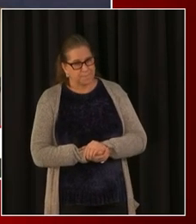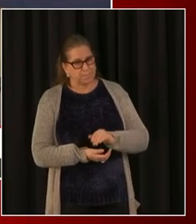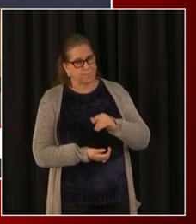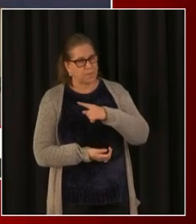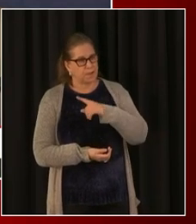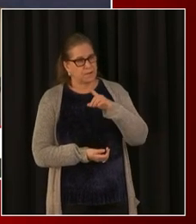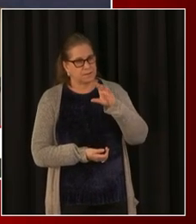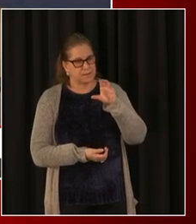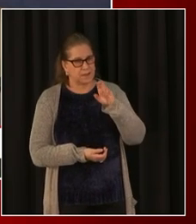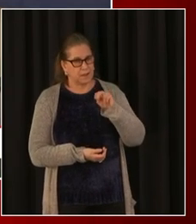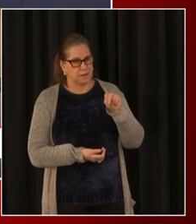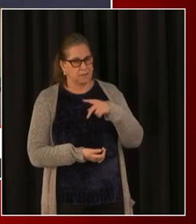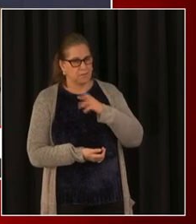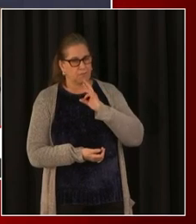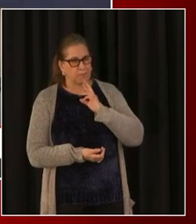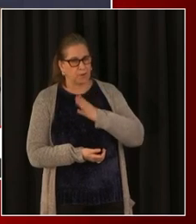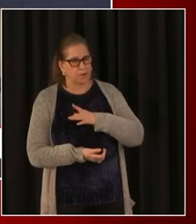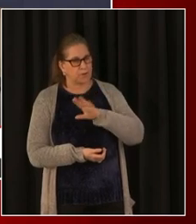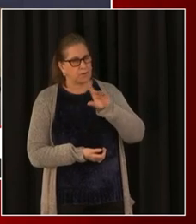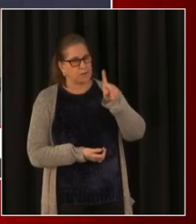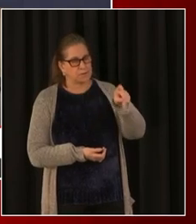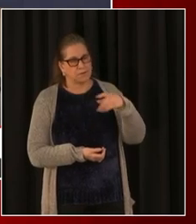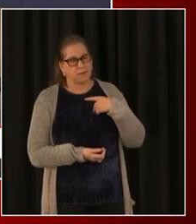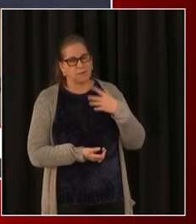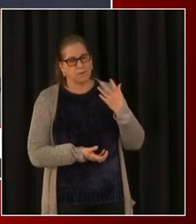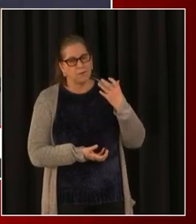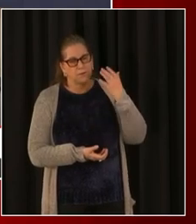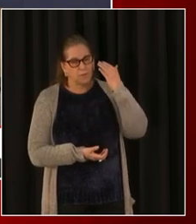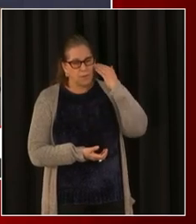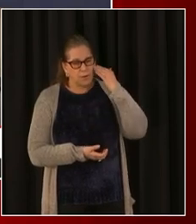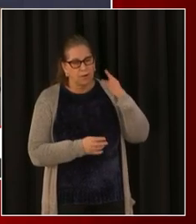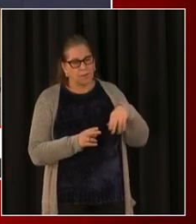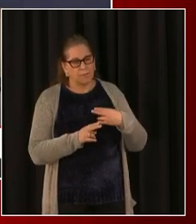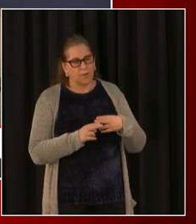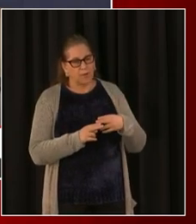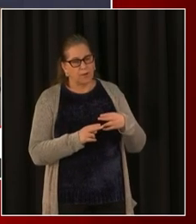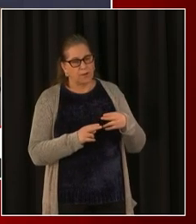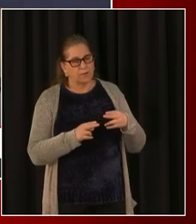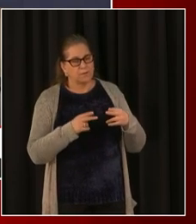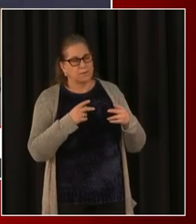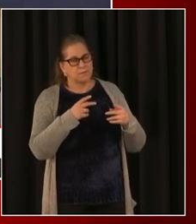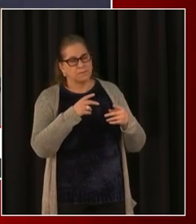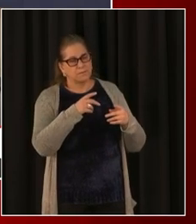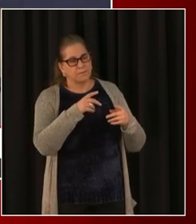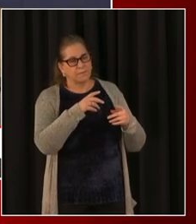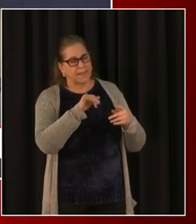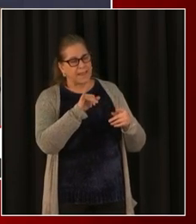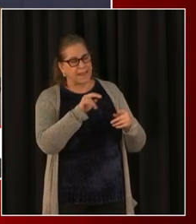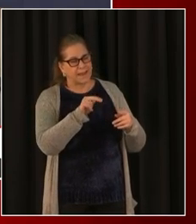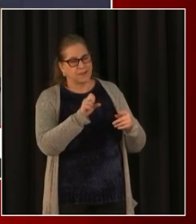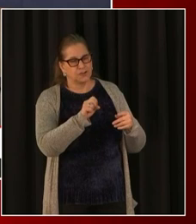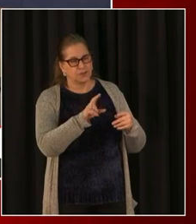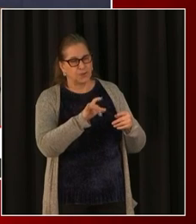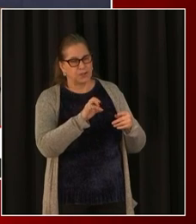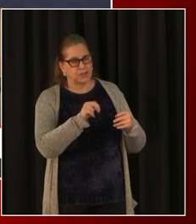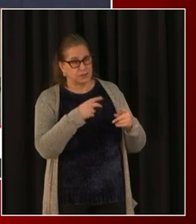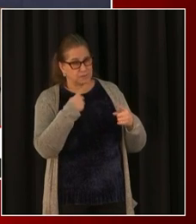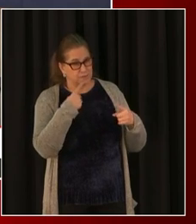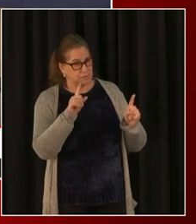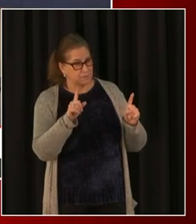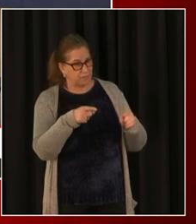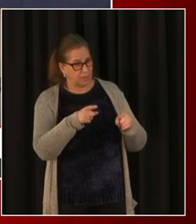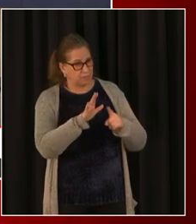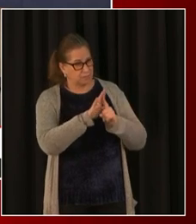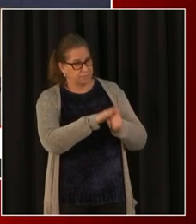would potentially seize control of MPD from the district. How big of a concern was that? How do you